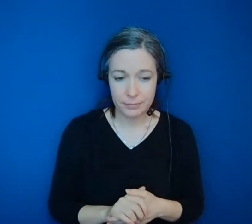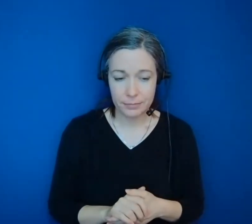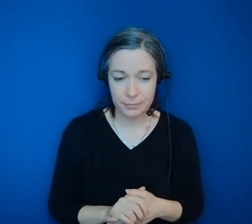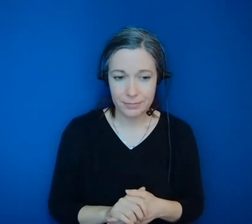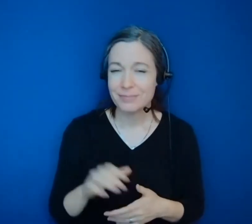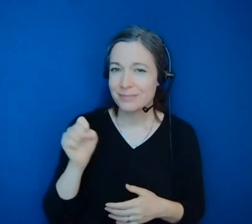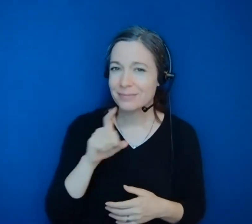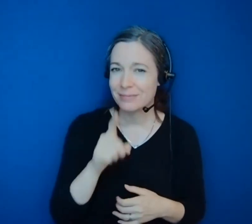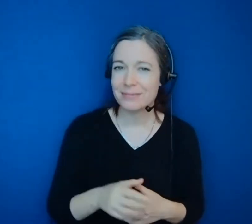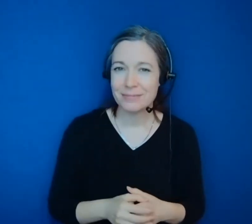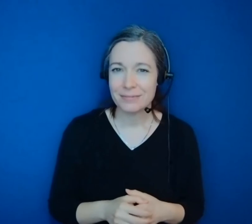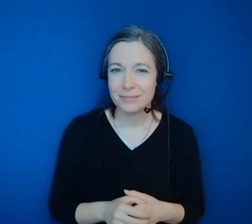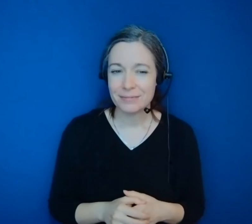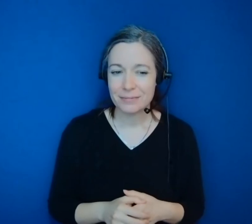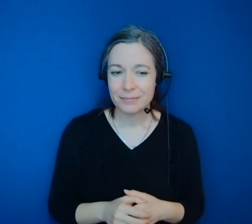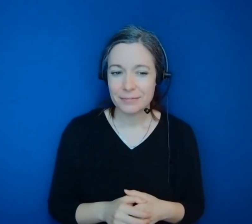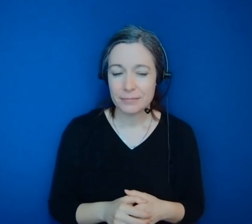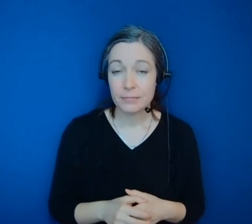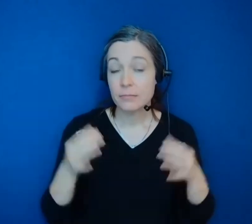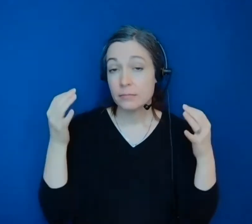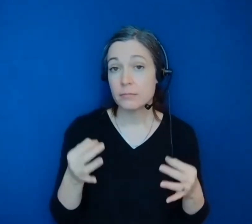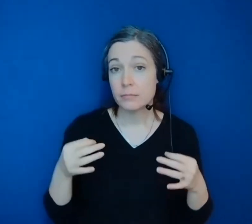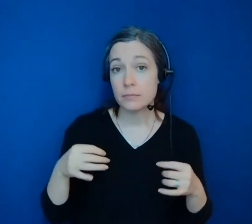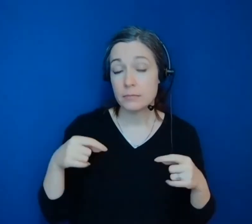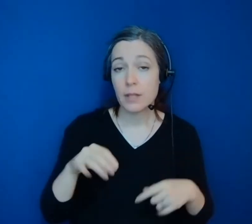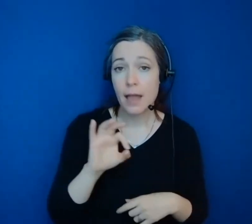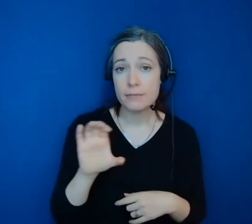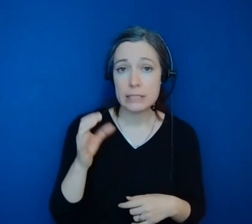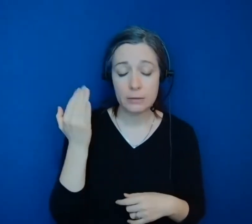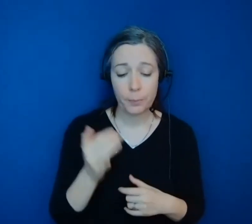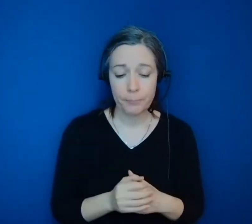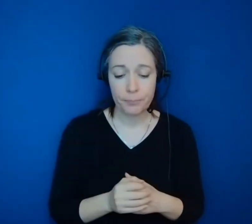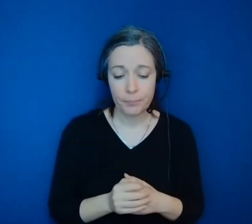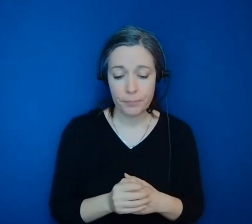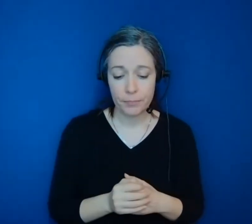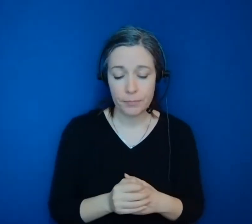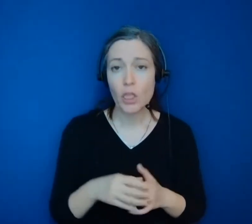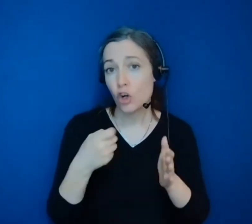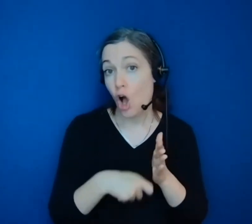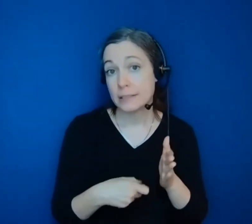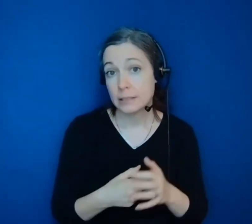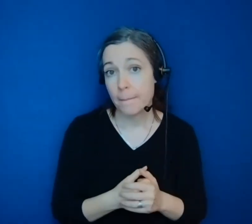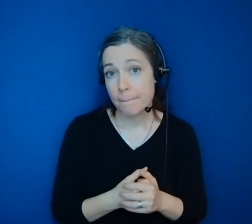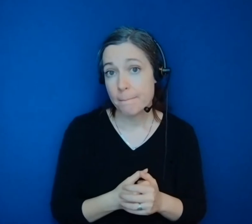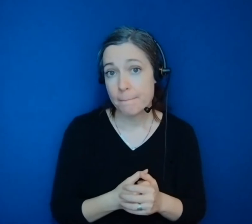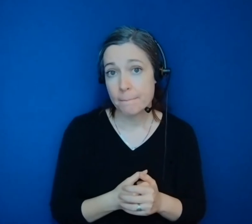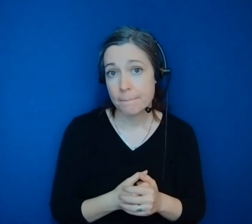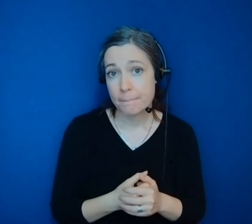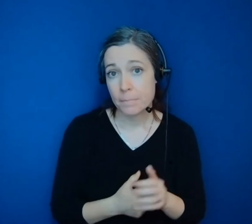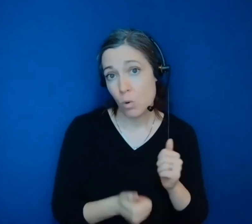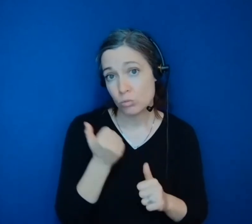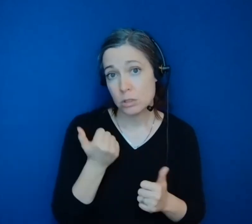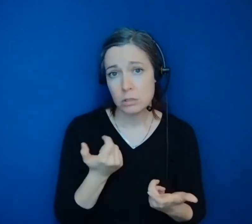Yeah, sure. Um, I chose FCC because mainly the cost. Um, I just